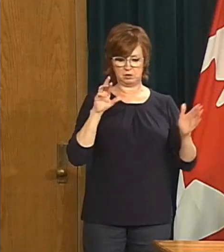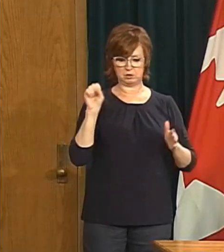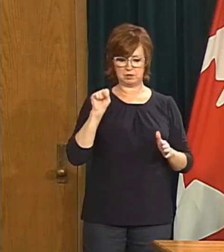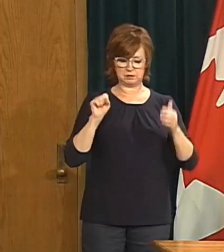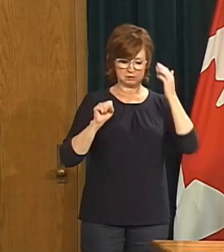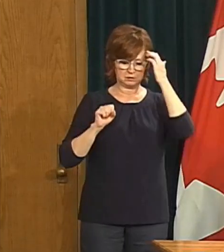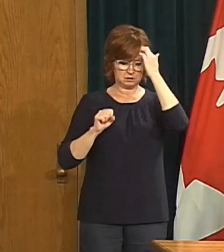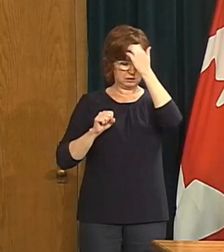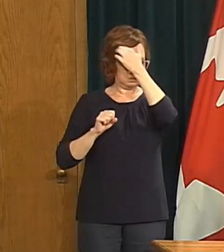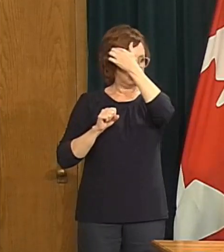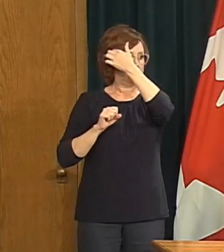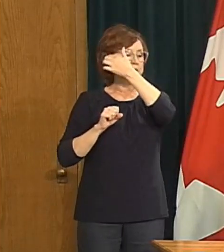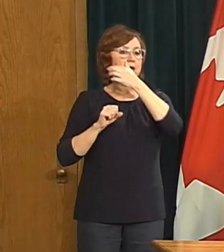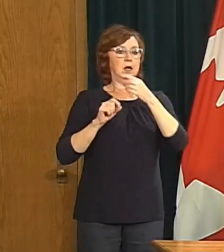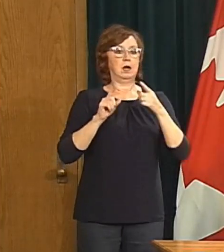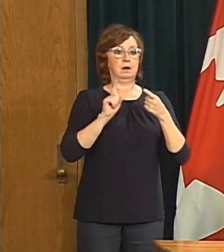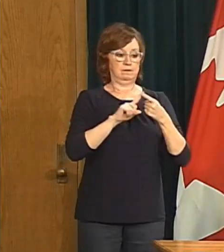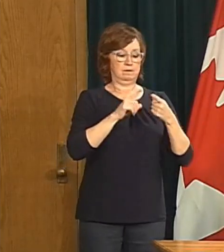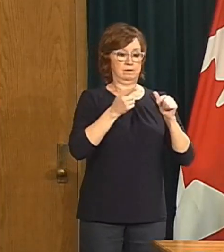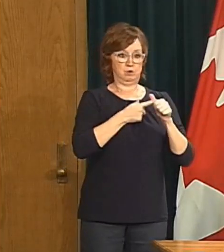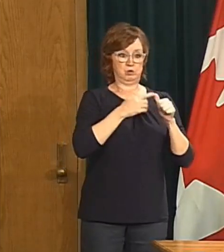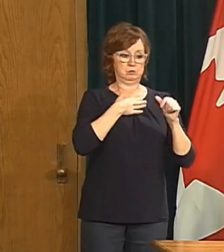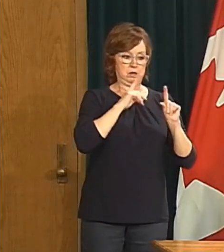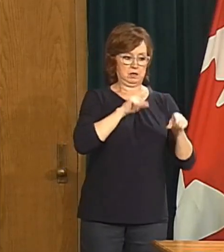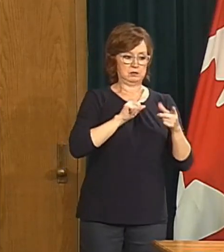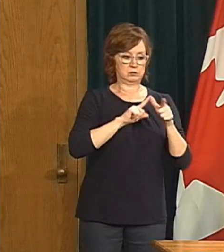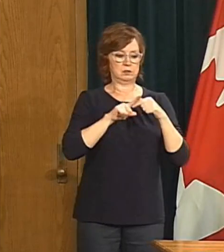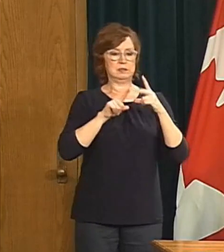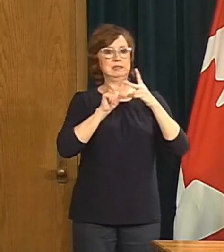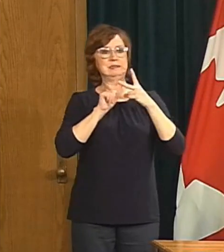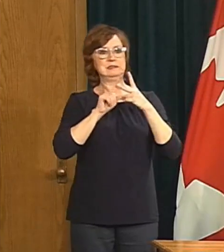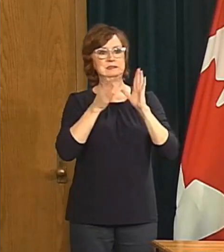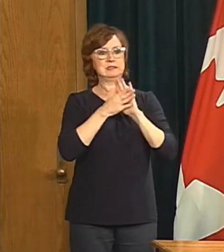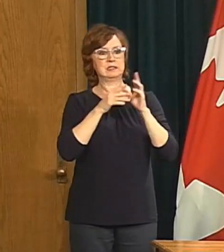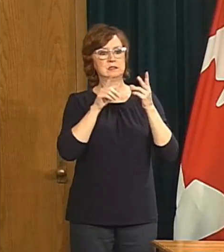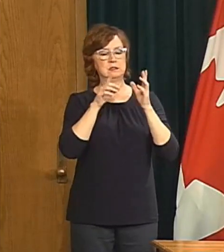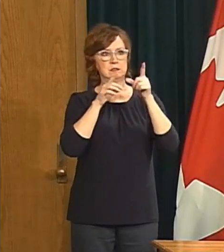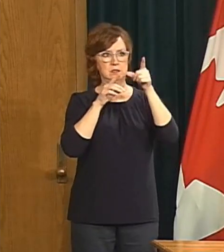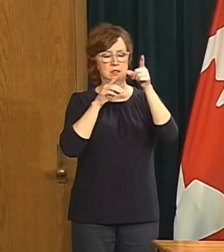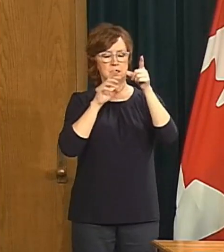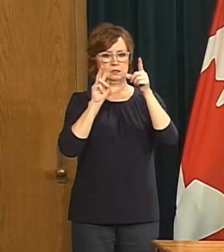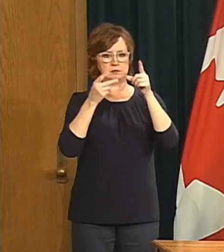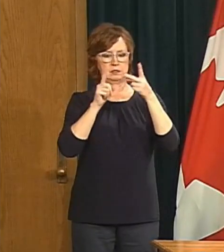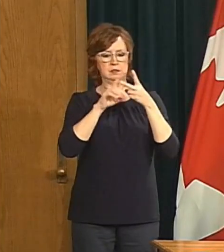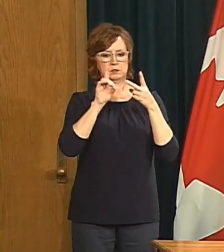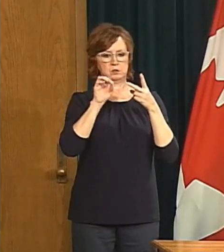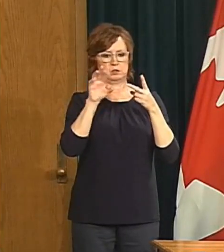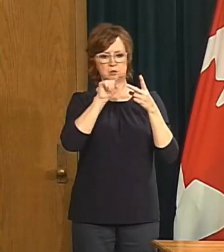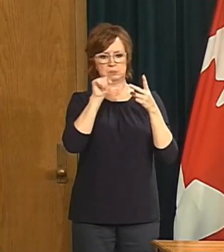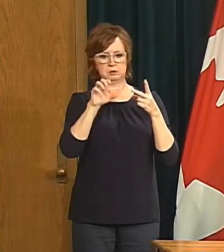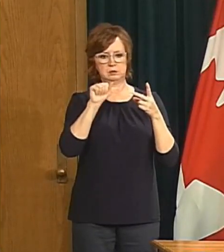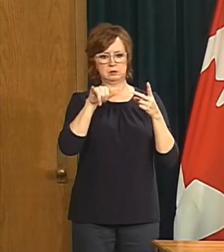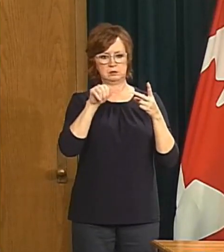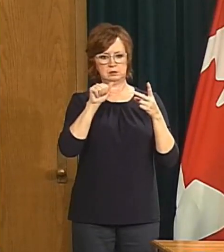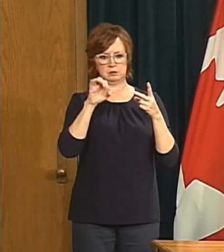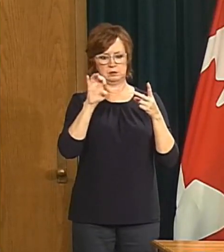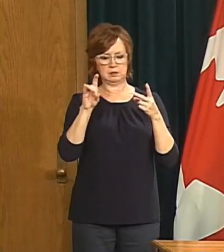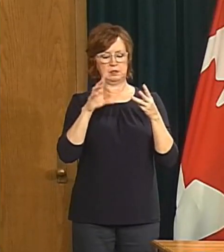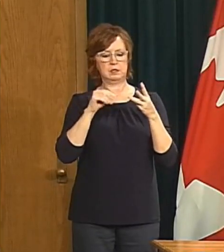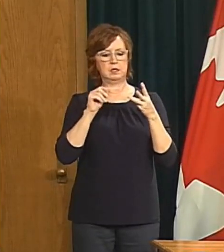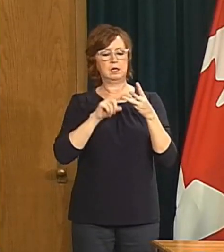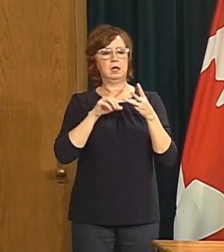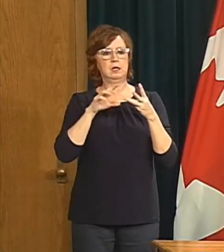ask Dr. Zayed and Scott Livingstone to add to that. So, like I mentioned earlier, we have to respect the